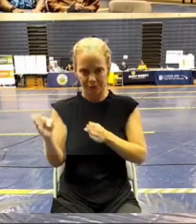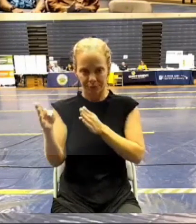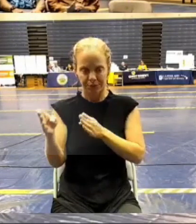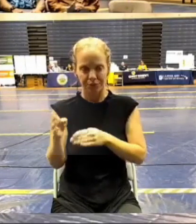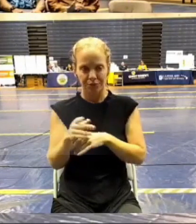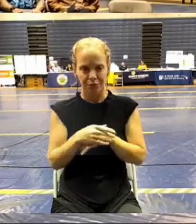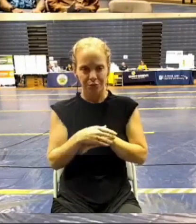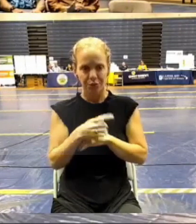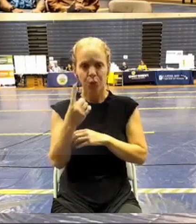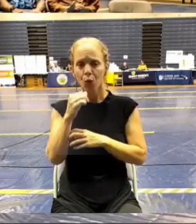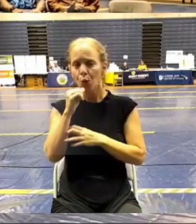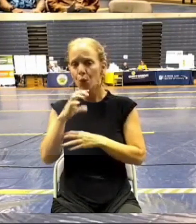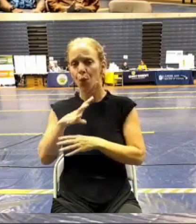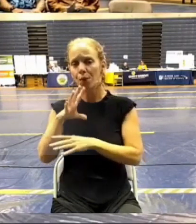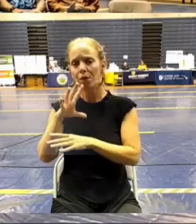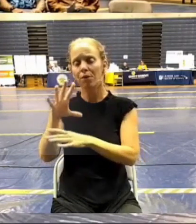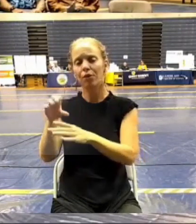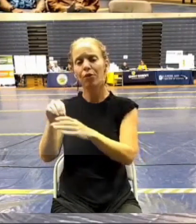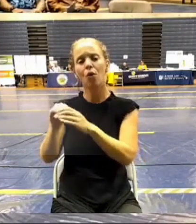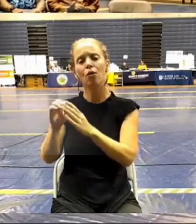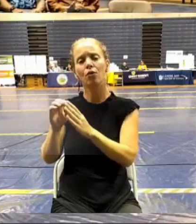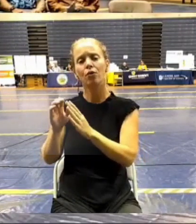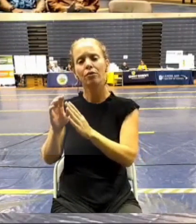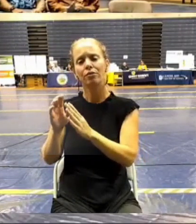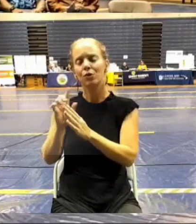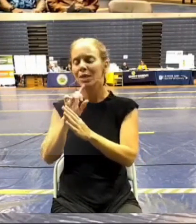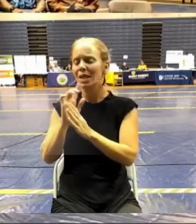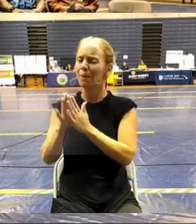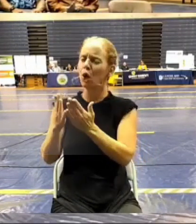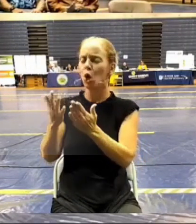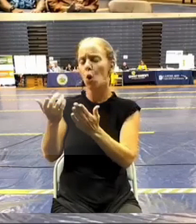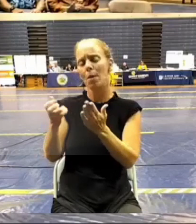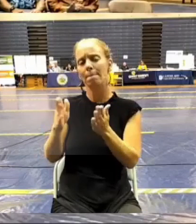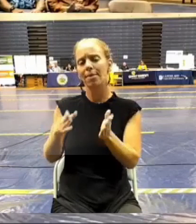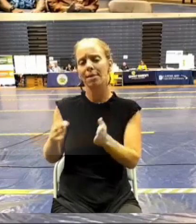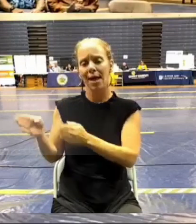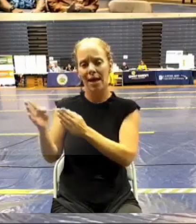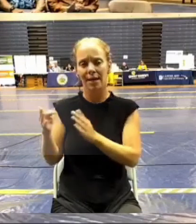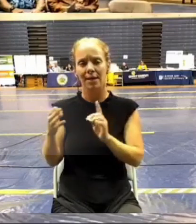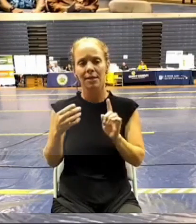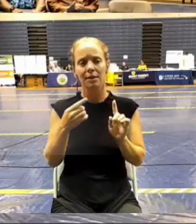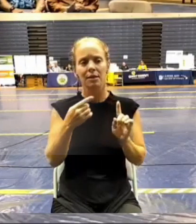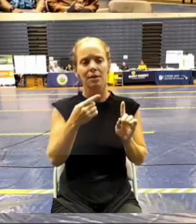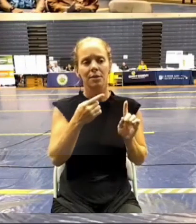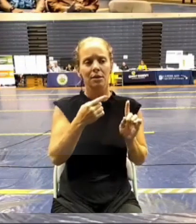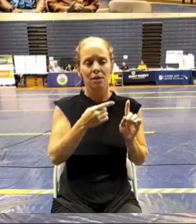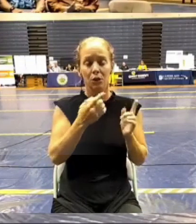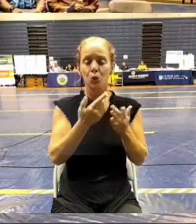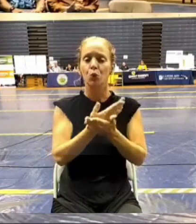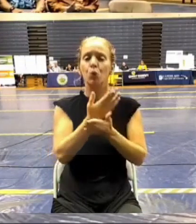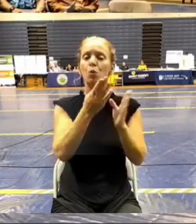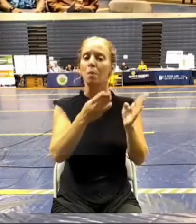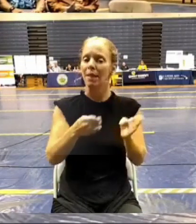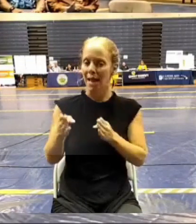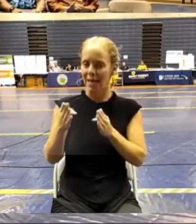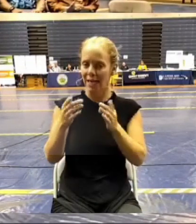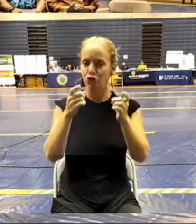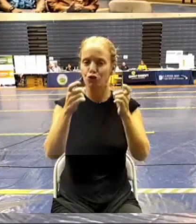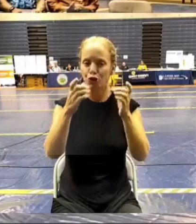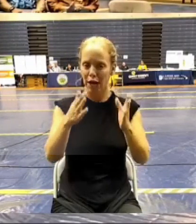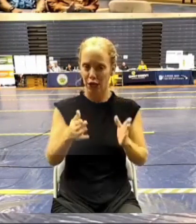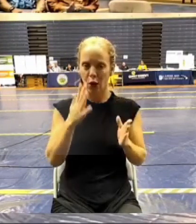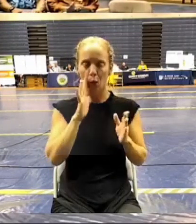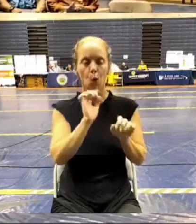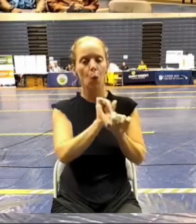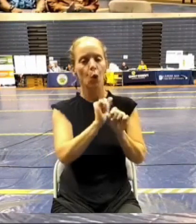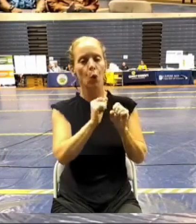was involved in the book is the plan, I should say. Kate Bryston is now the new planning director. So I will be working with